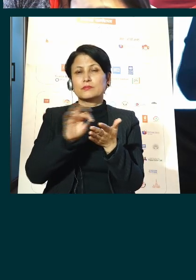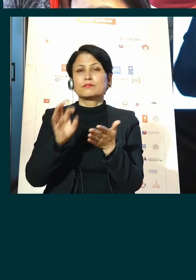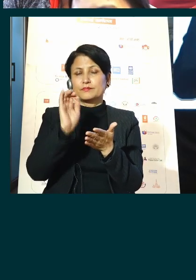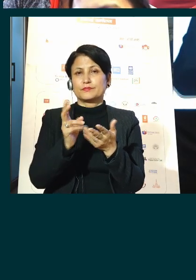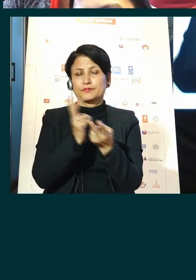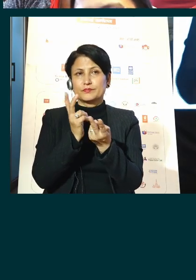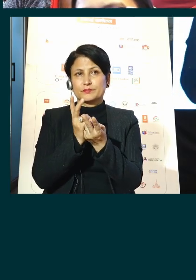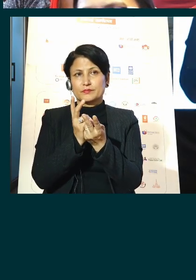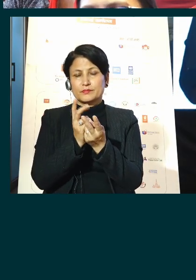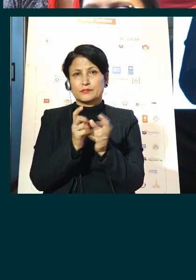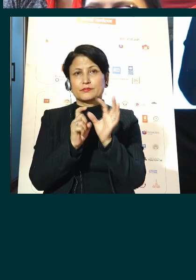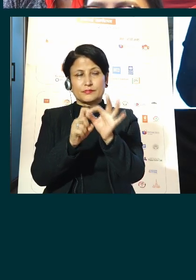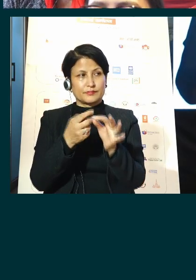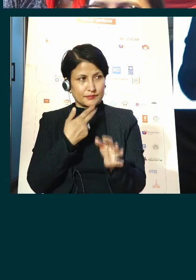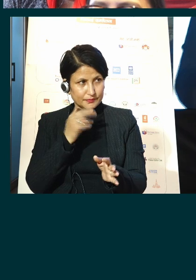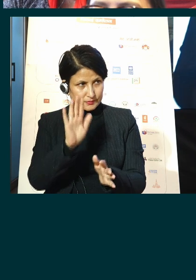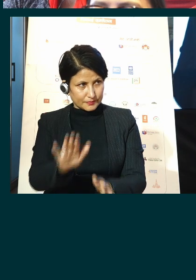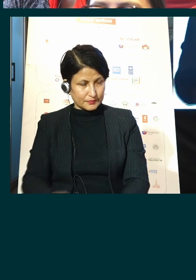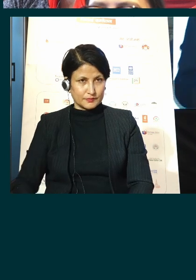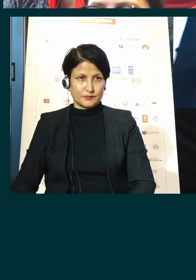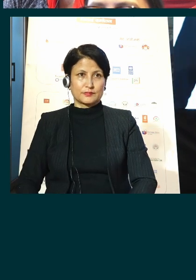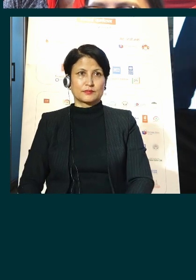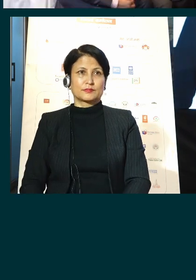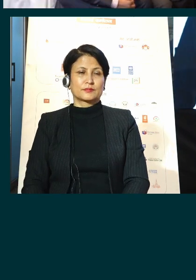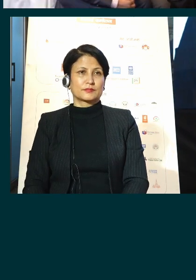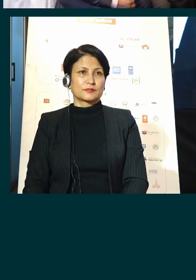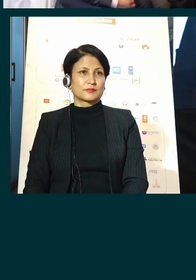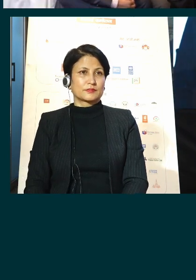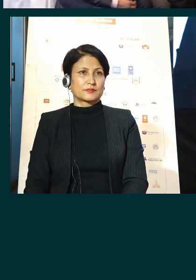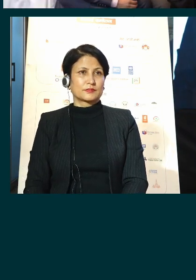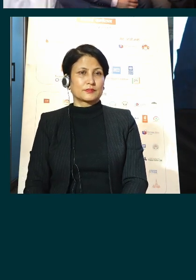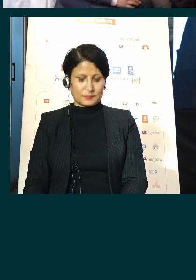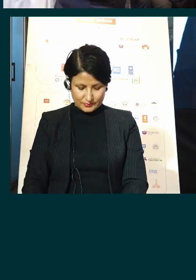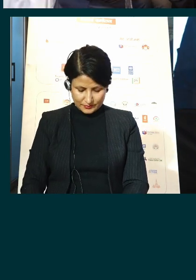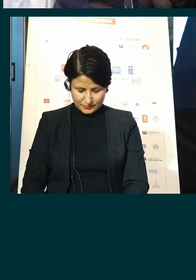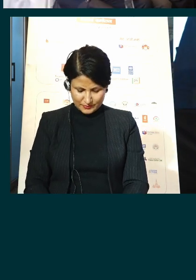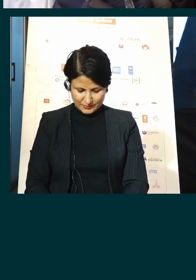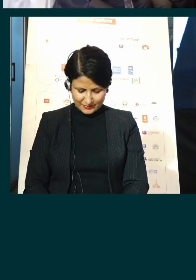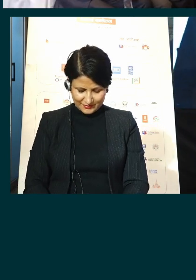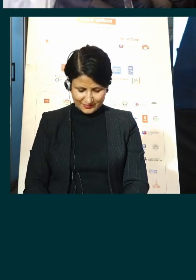how can we change this word or carry out the necessary alteration?